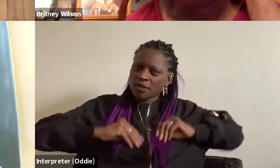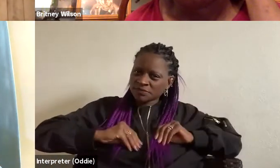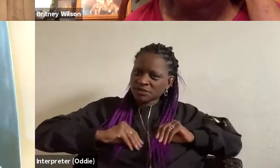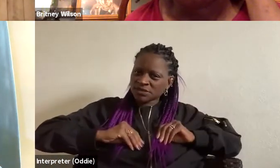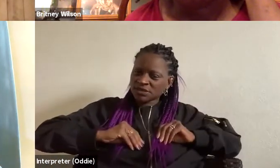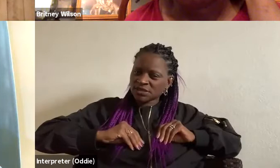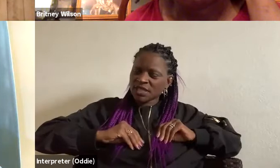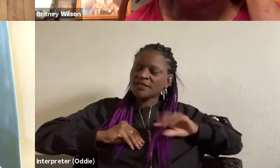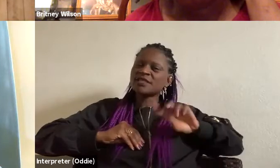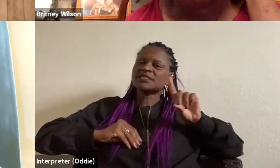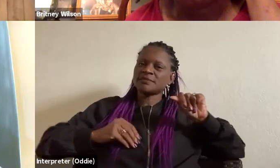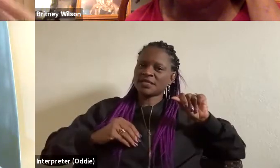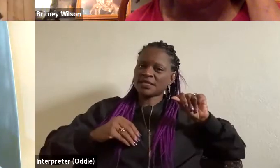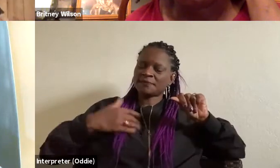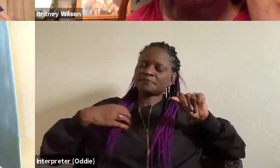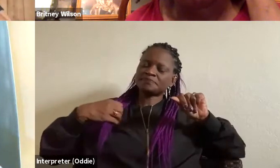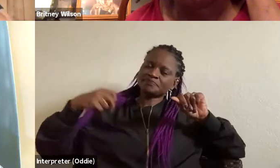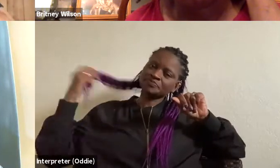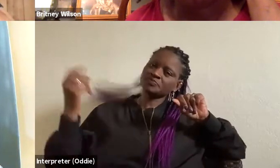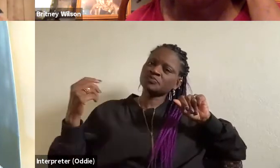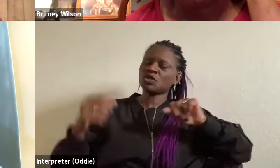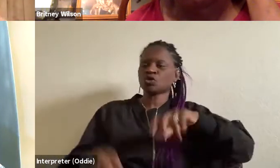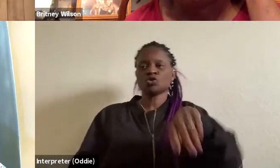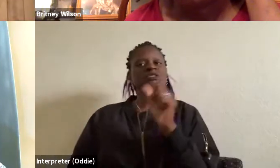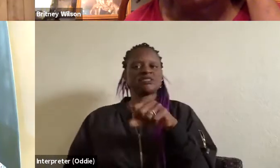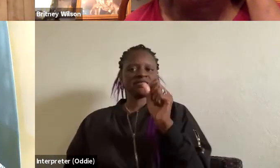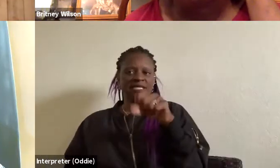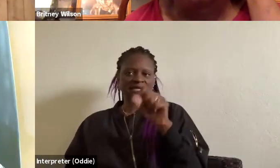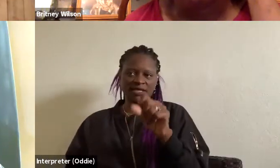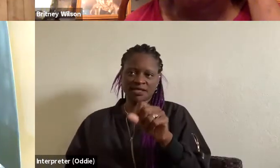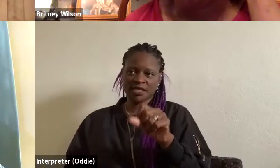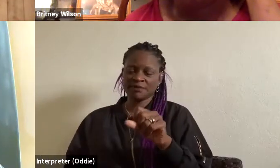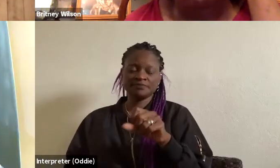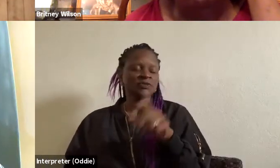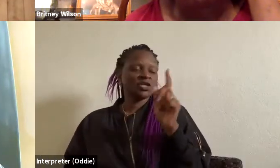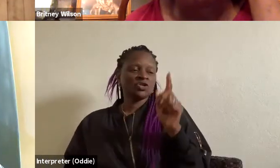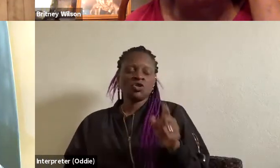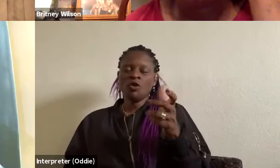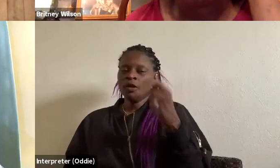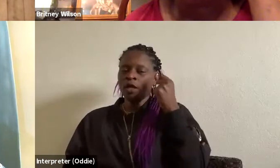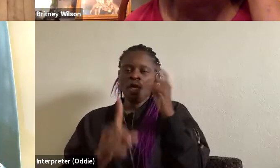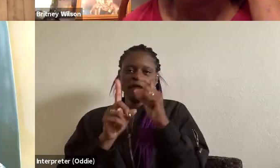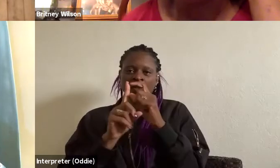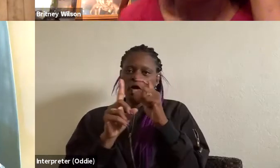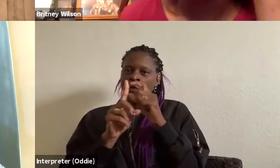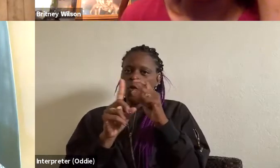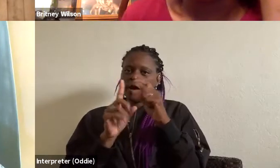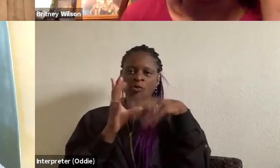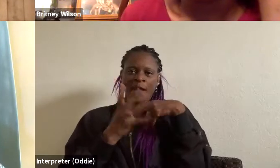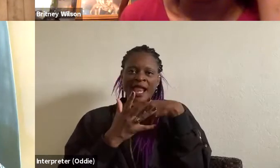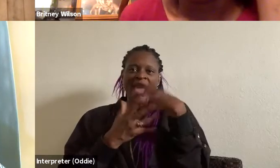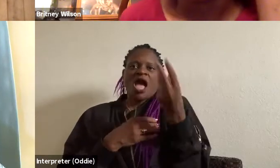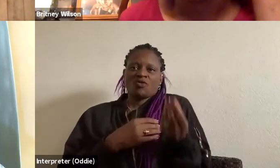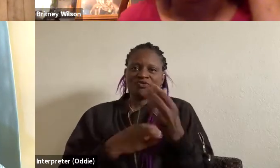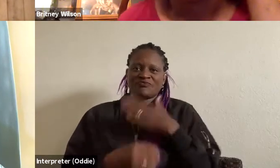experience. Yeah, I mean, absolutely. You pretty much took what I was gonna, like, it was good. I think